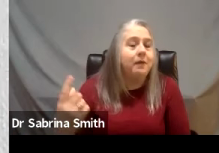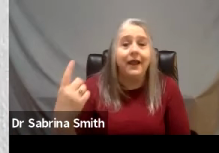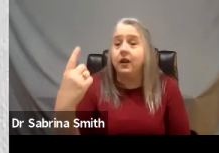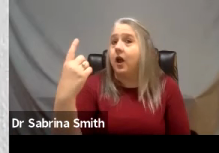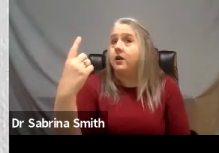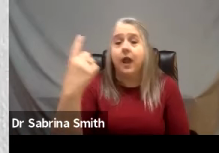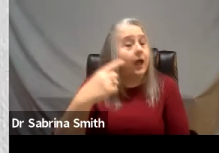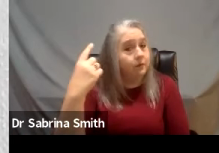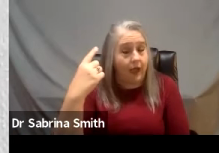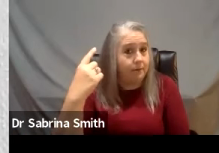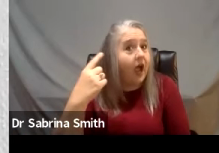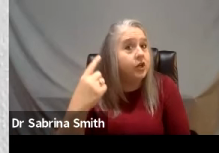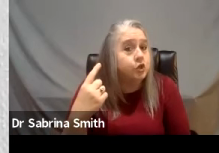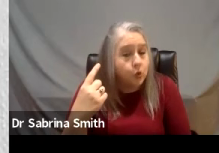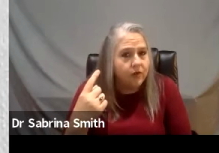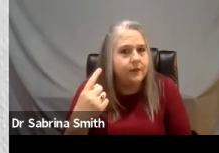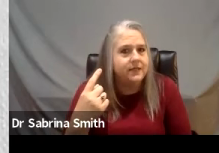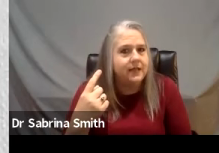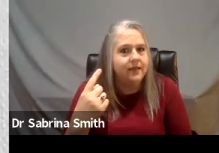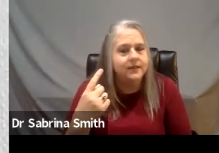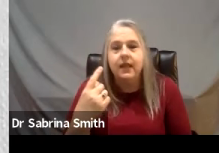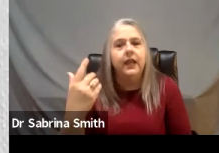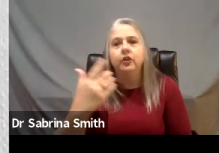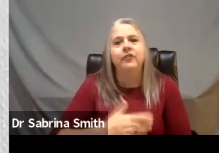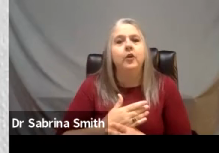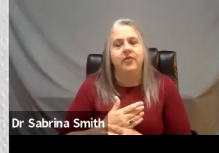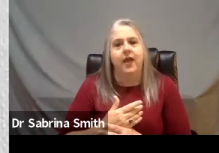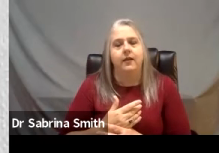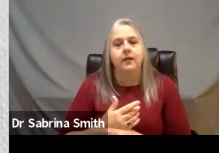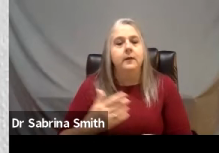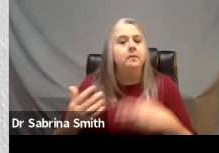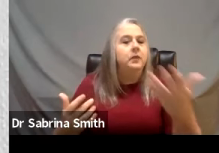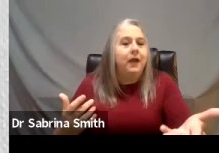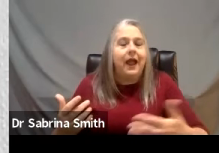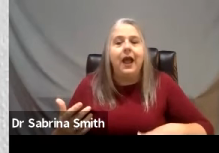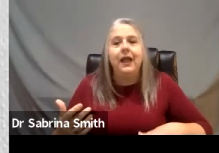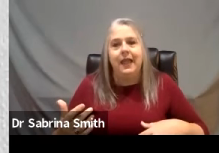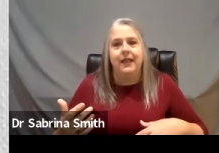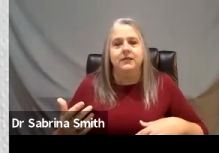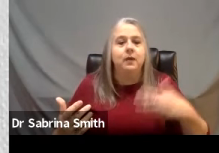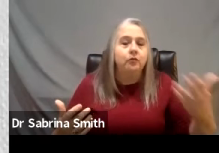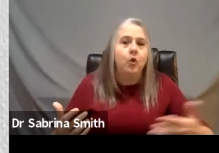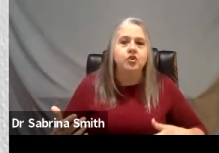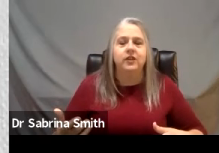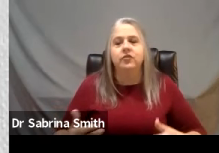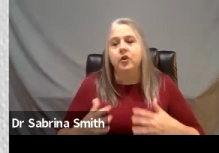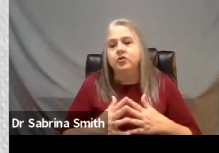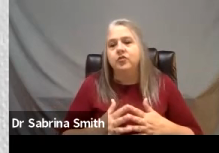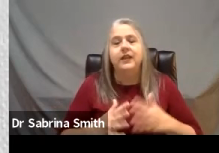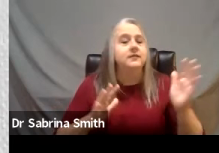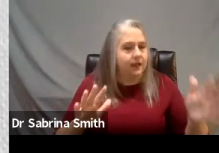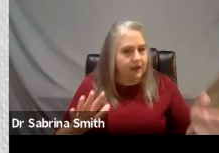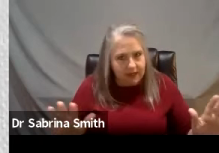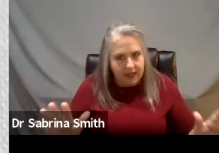let I'm not sure that I'm seeing this interfere with that. My eye gaze, my role shift, those